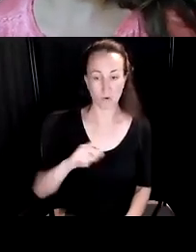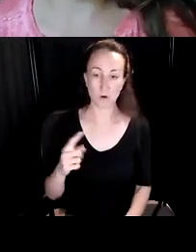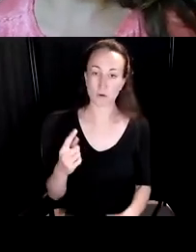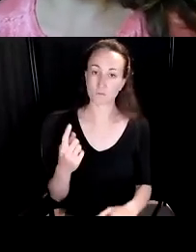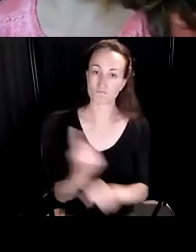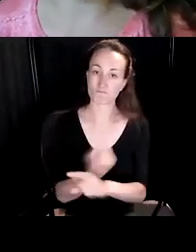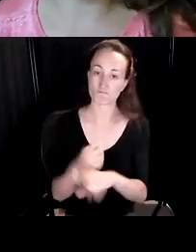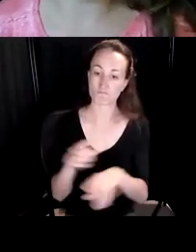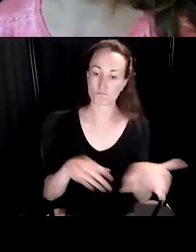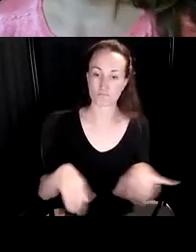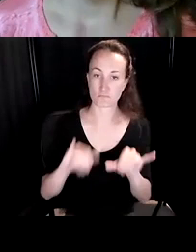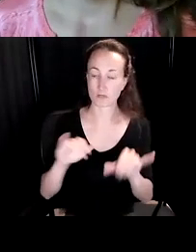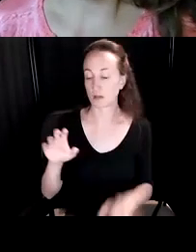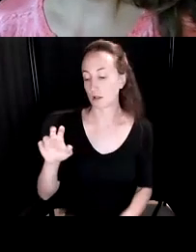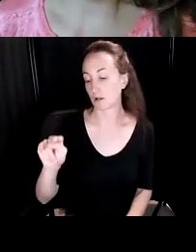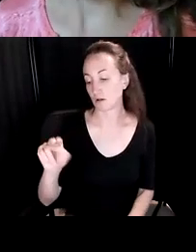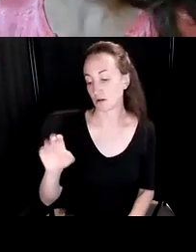consider normative career activities.